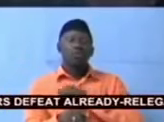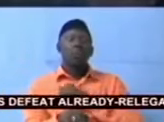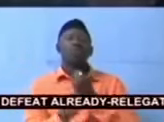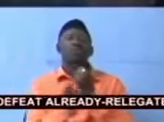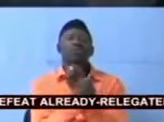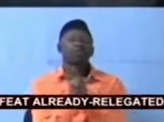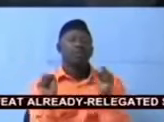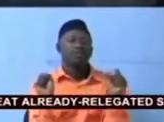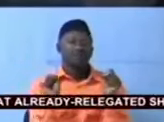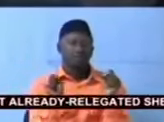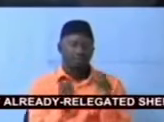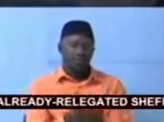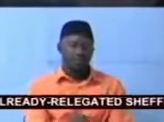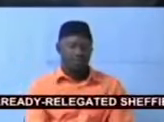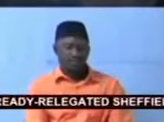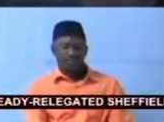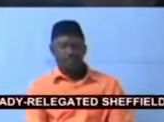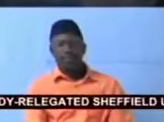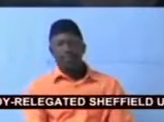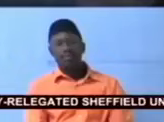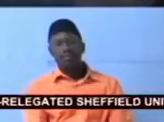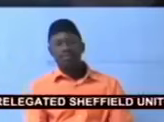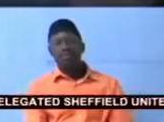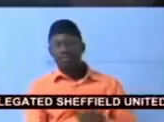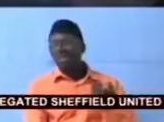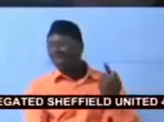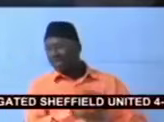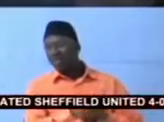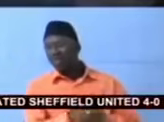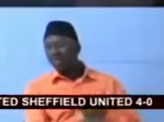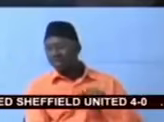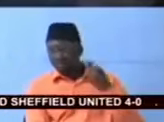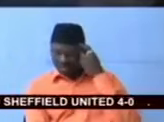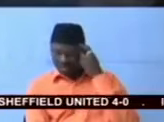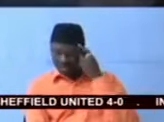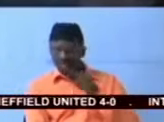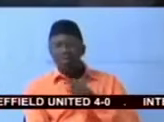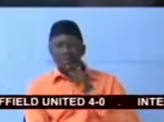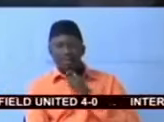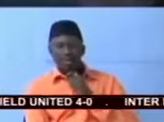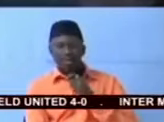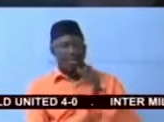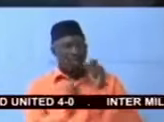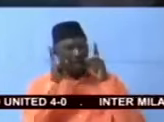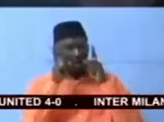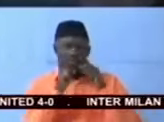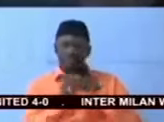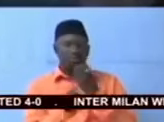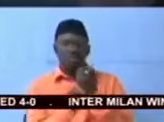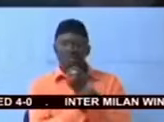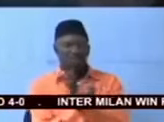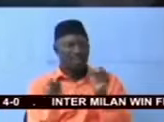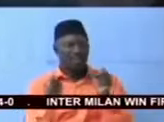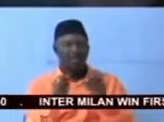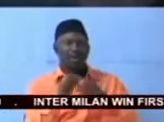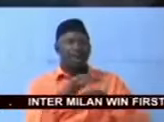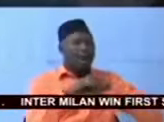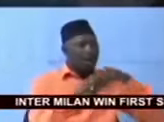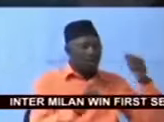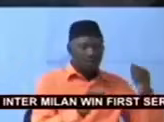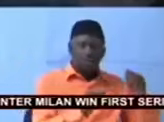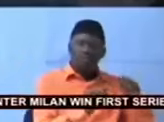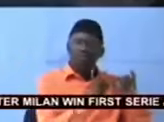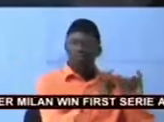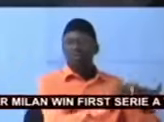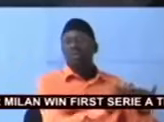bi dal dina jeex. So I thought his life may not have been safe outside. Té tamé ñottol na né dal du oor ci mom pour mu gën ci biti.